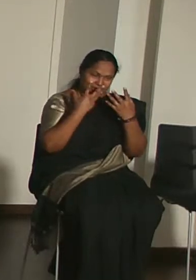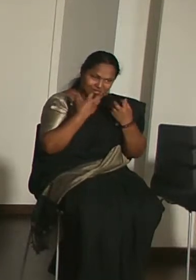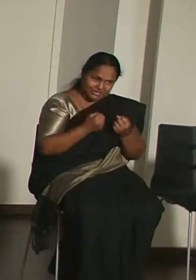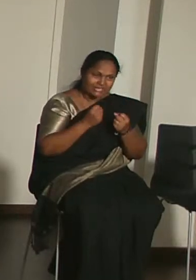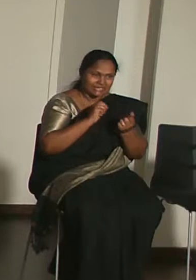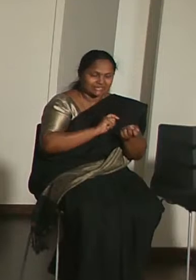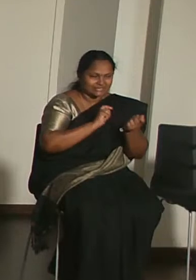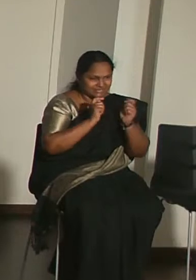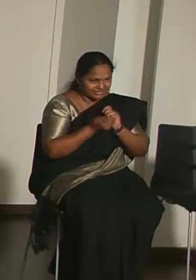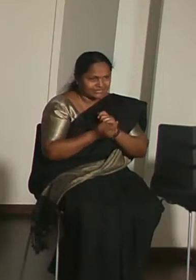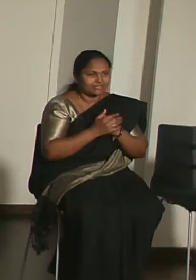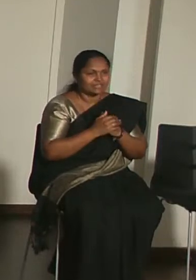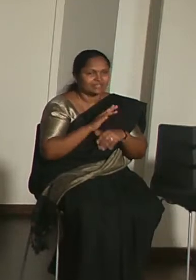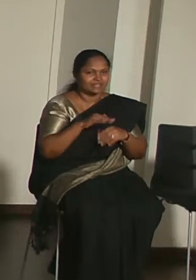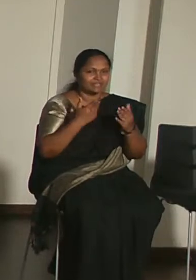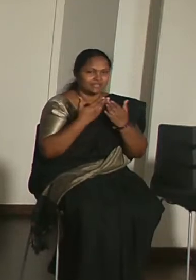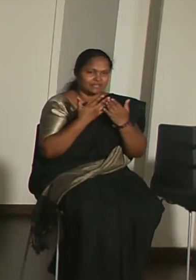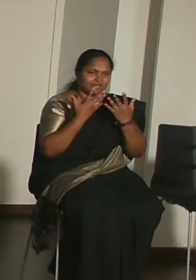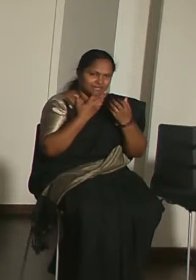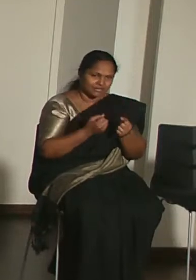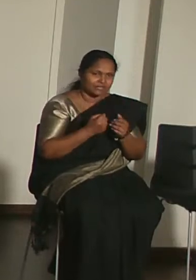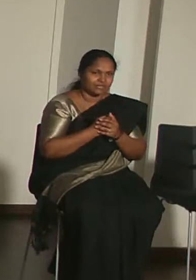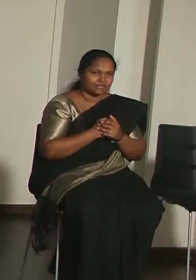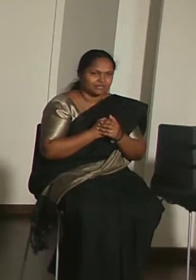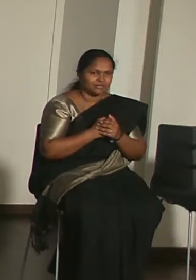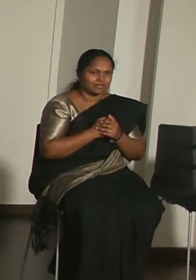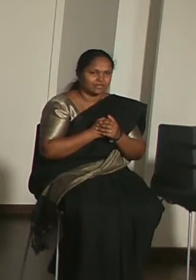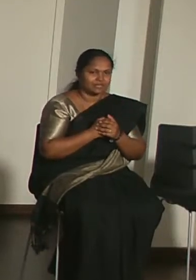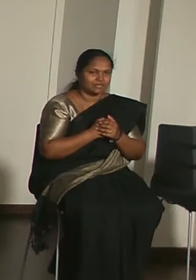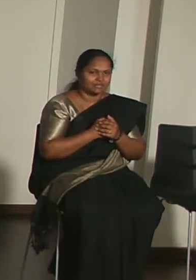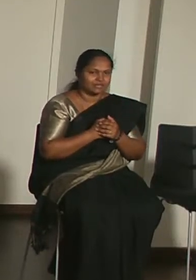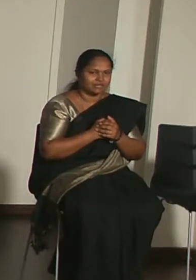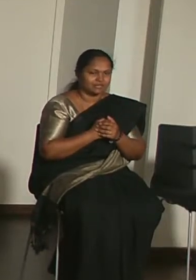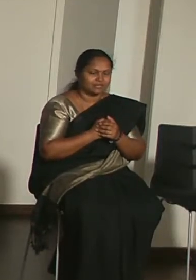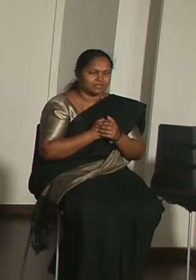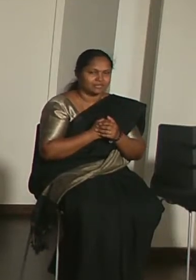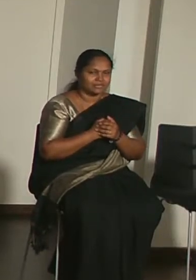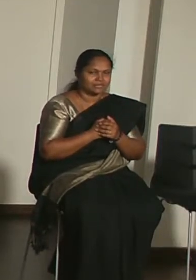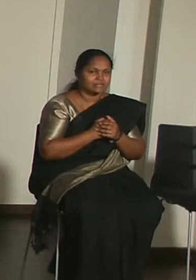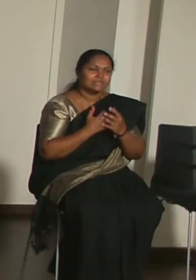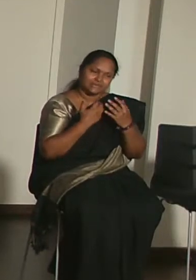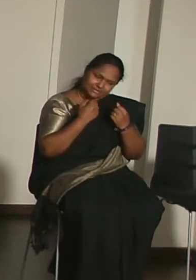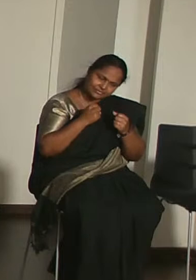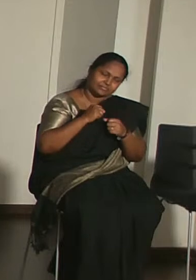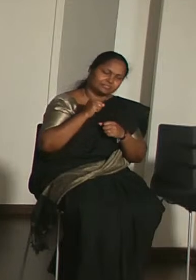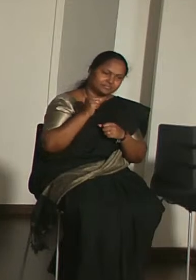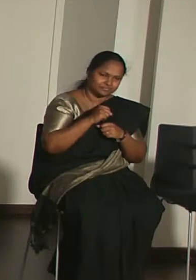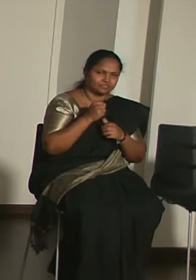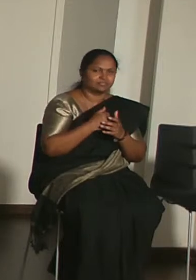can change audiences. Um, so yes,